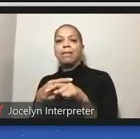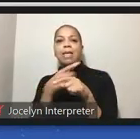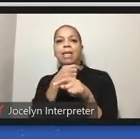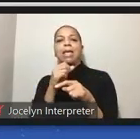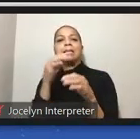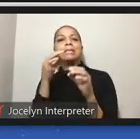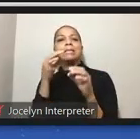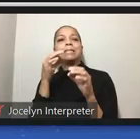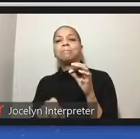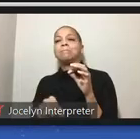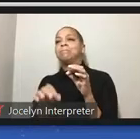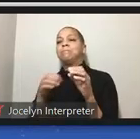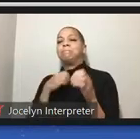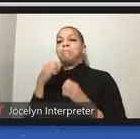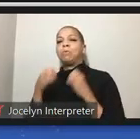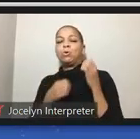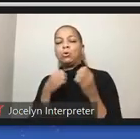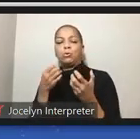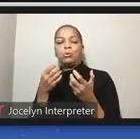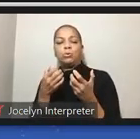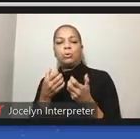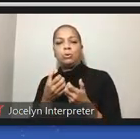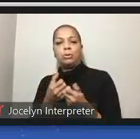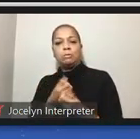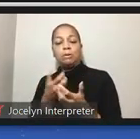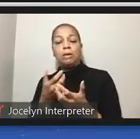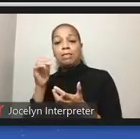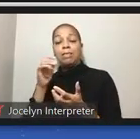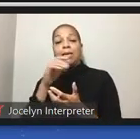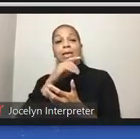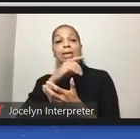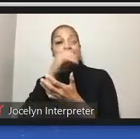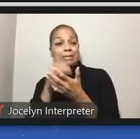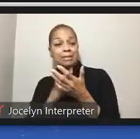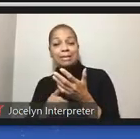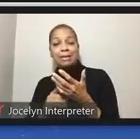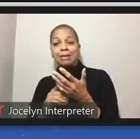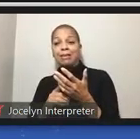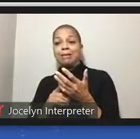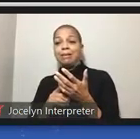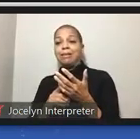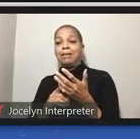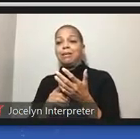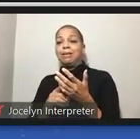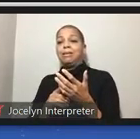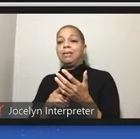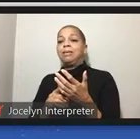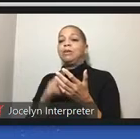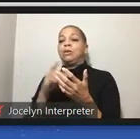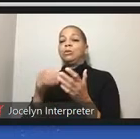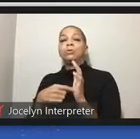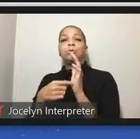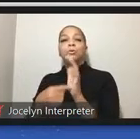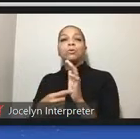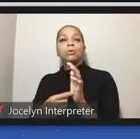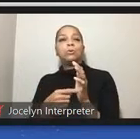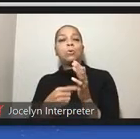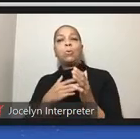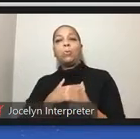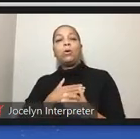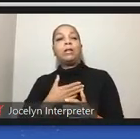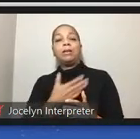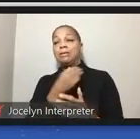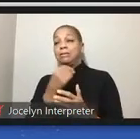emotional binaries. And they're designed to produce tears and joy of willfulness and joy in the consumer